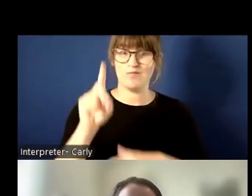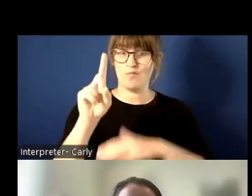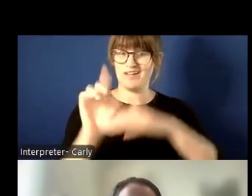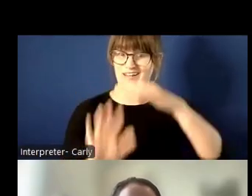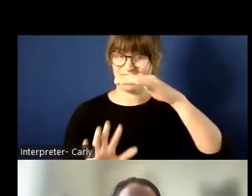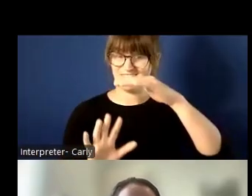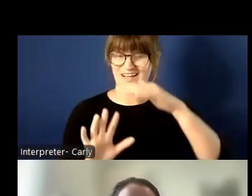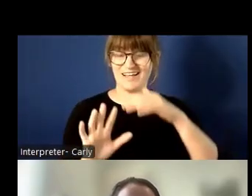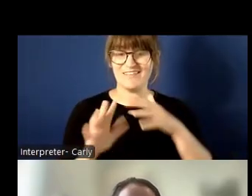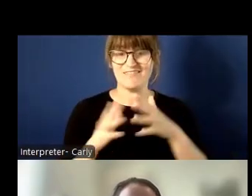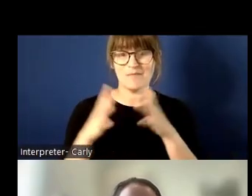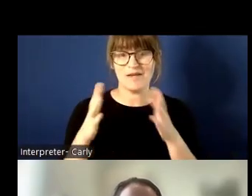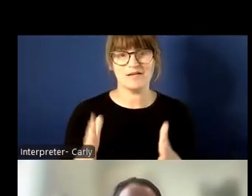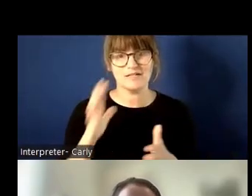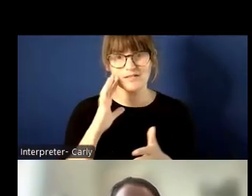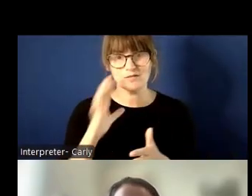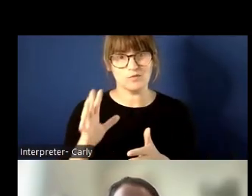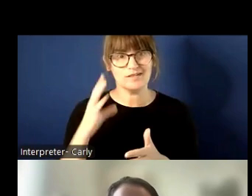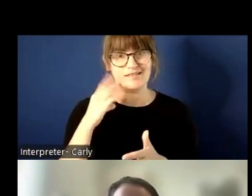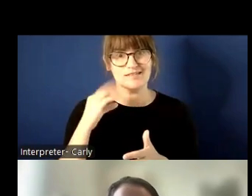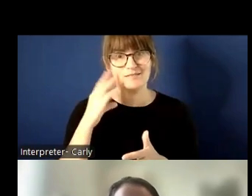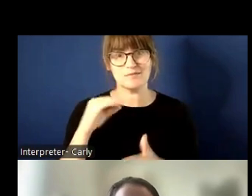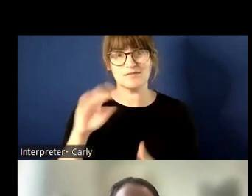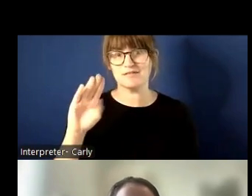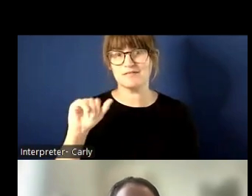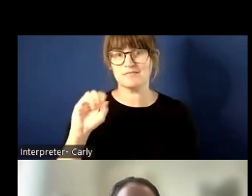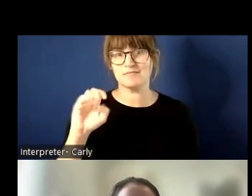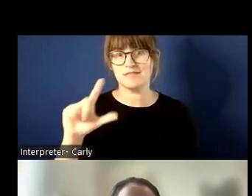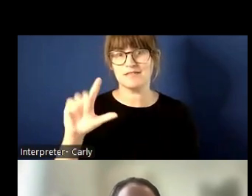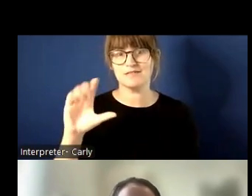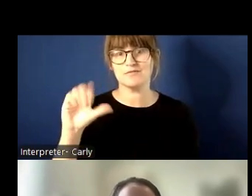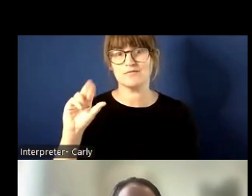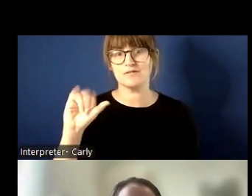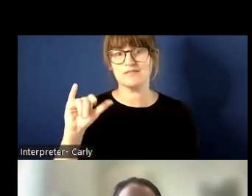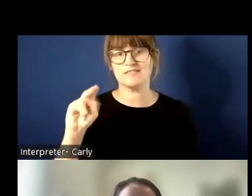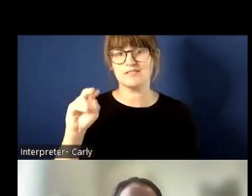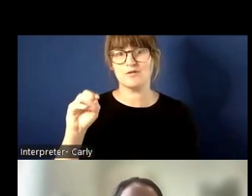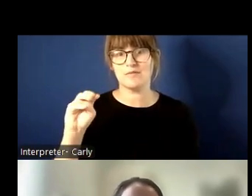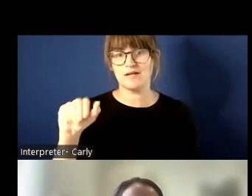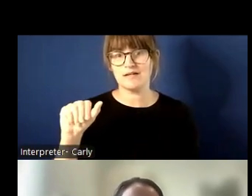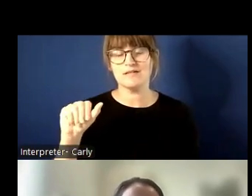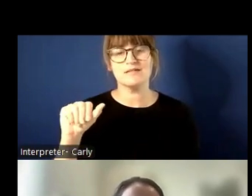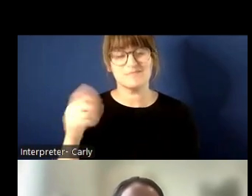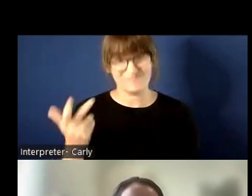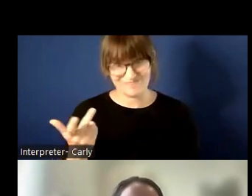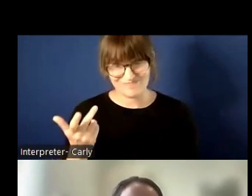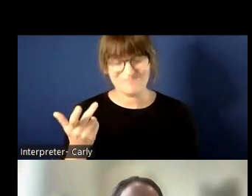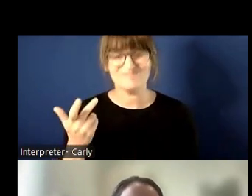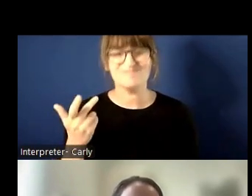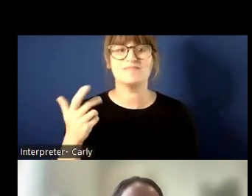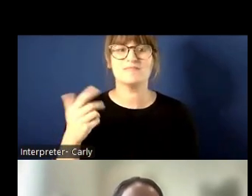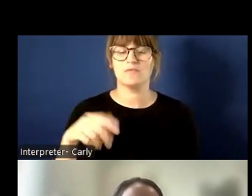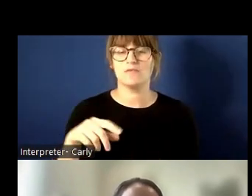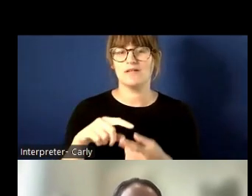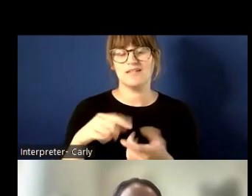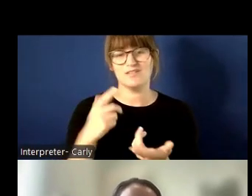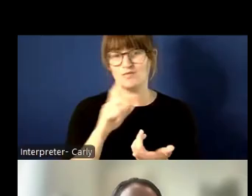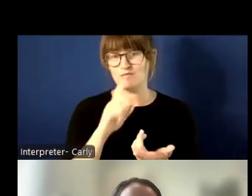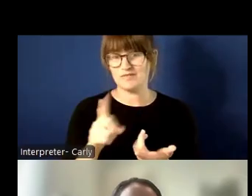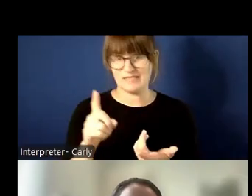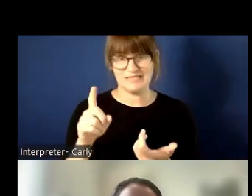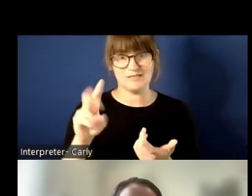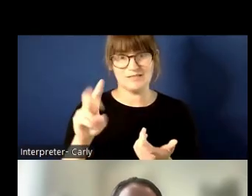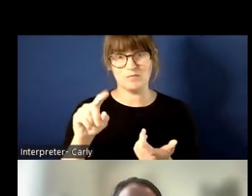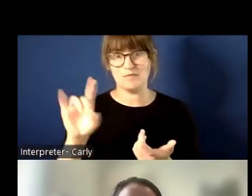basal cell carcinoma over their lifetime, and about 2 million Americans are diagnosed with a basal cell carcinoma each year. So